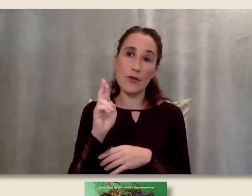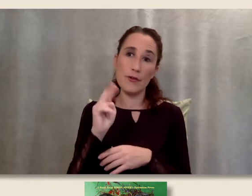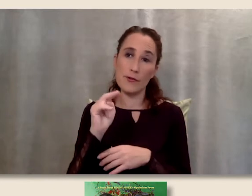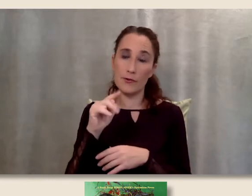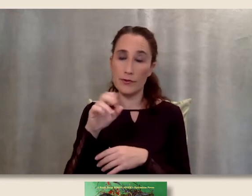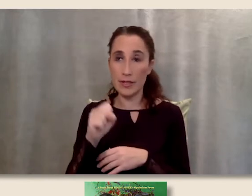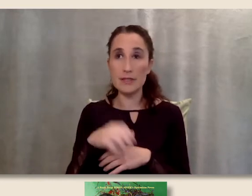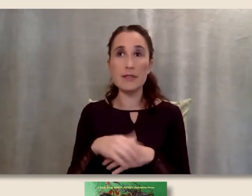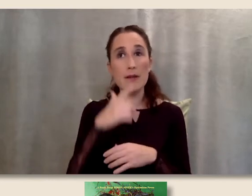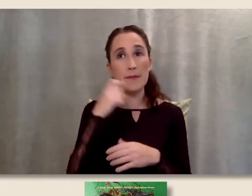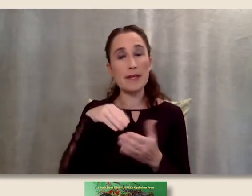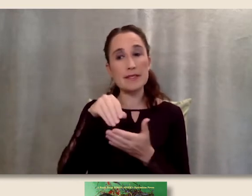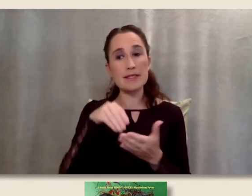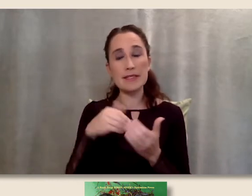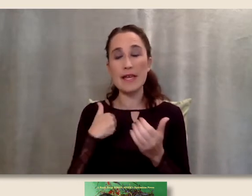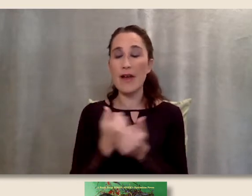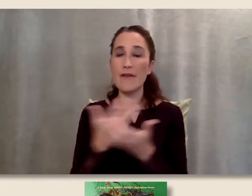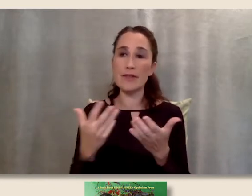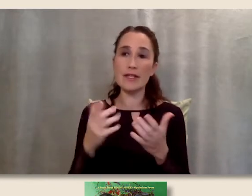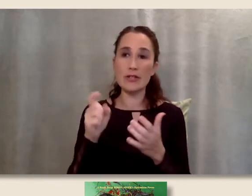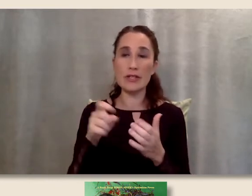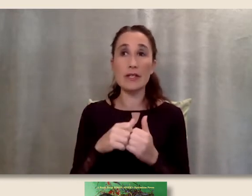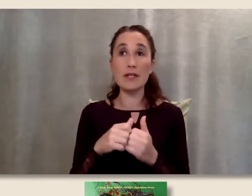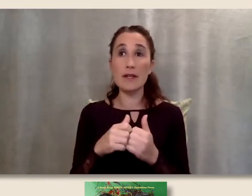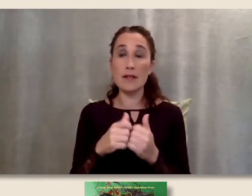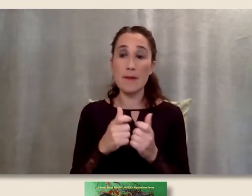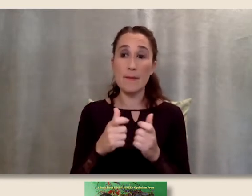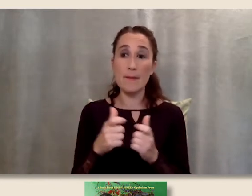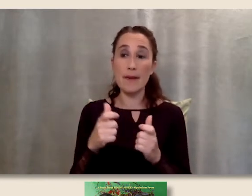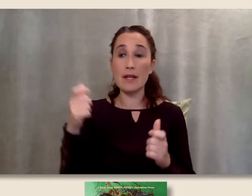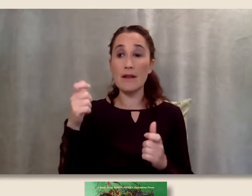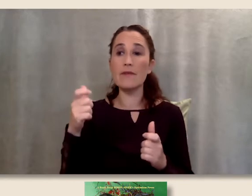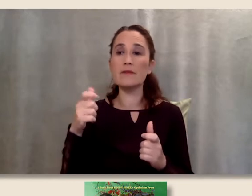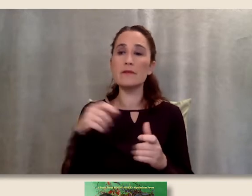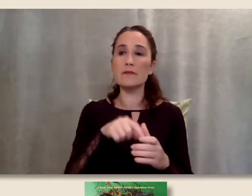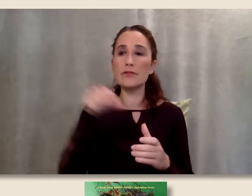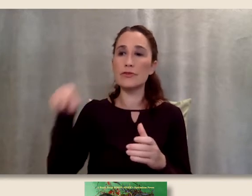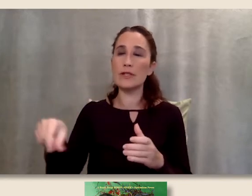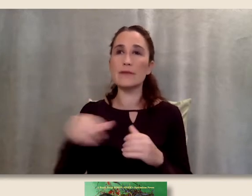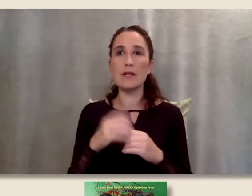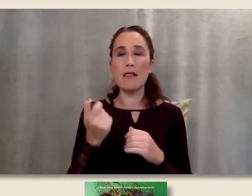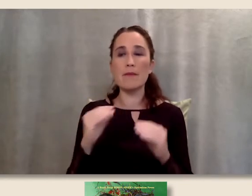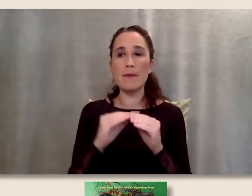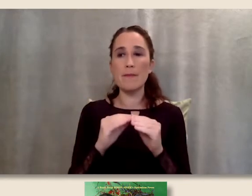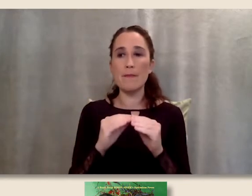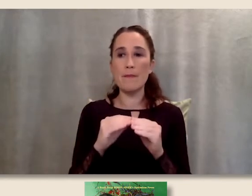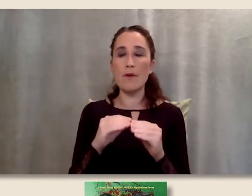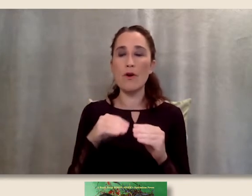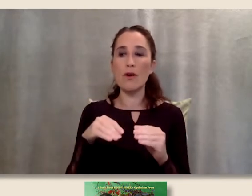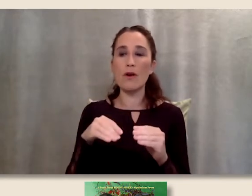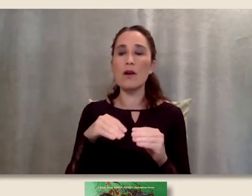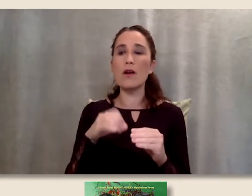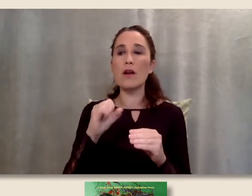all what the plant needs, and then eventually once it gets big enough you transplant it. So I'm just going to put a little bit more soil on top of this root so I